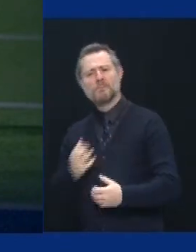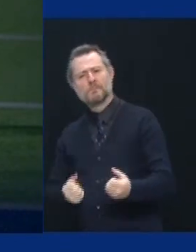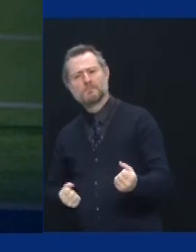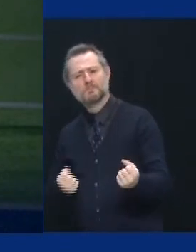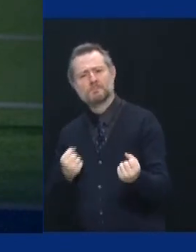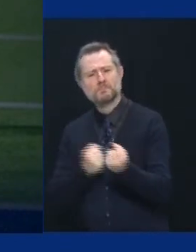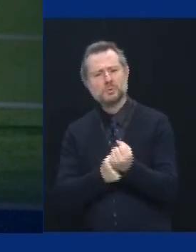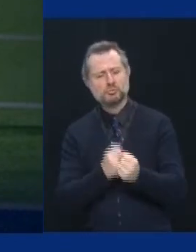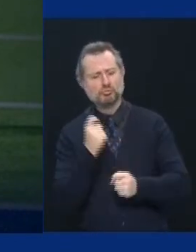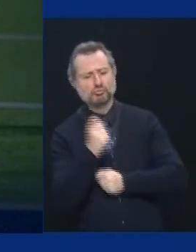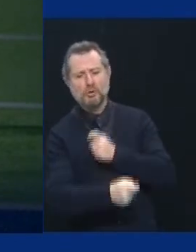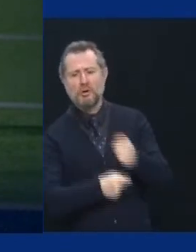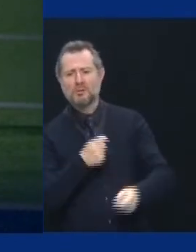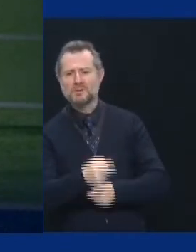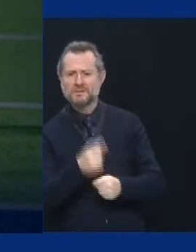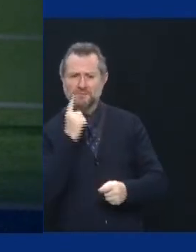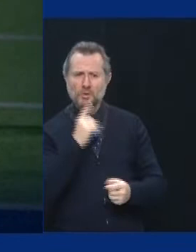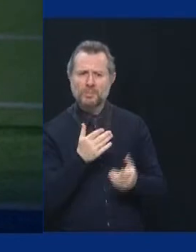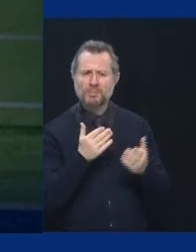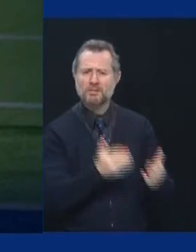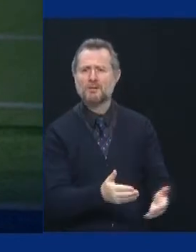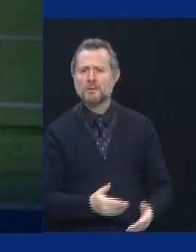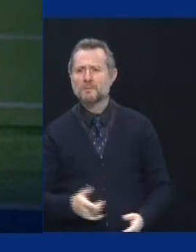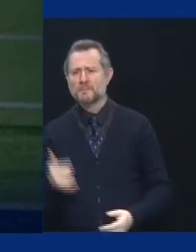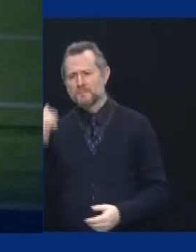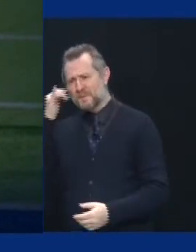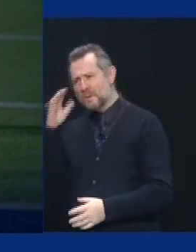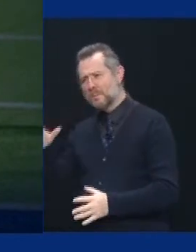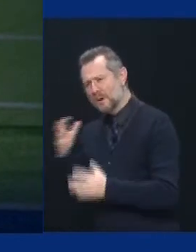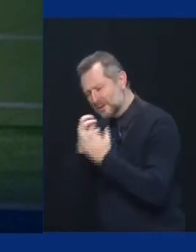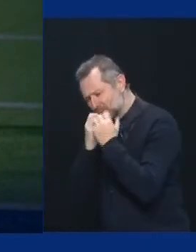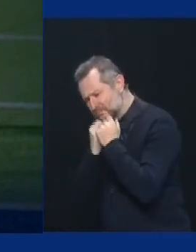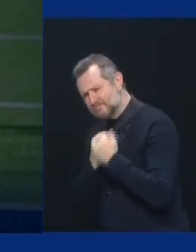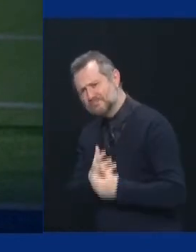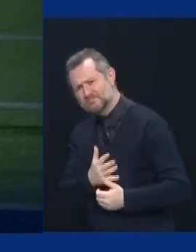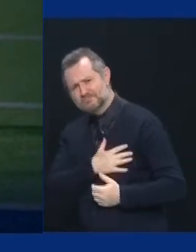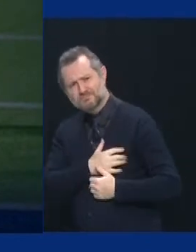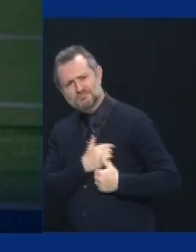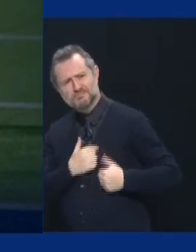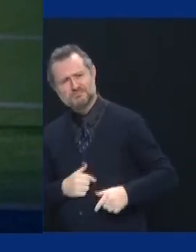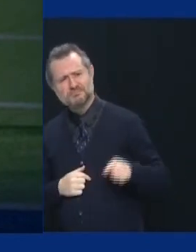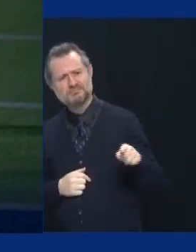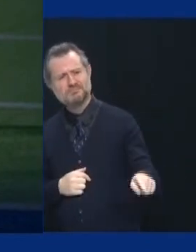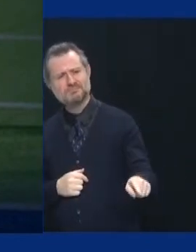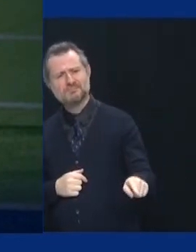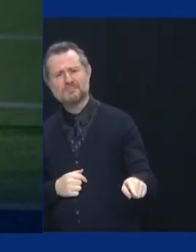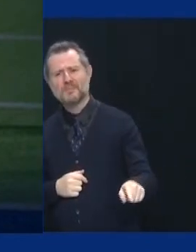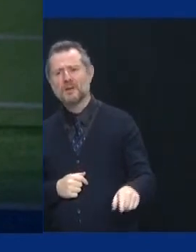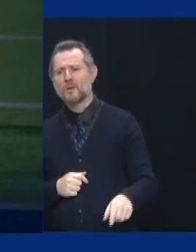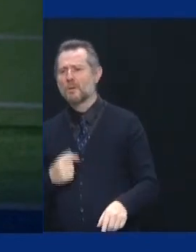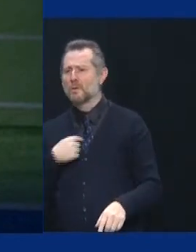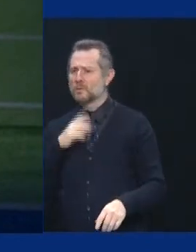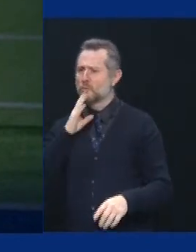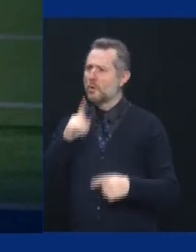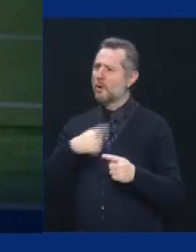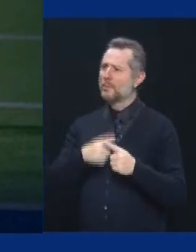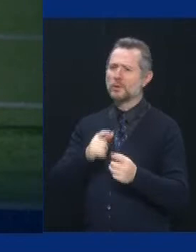by the people of Buffalo, the Buffalo fans. And that's what I mean when we talk about New York